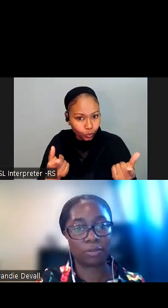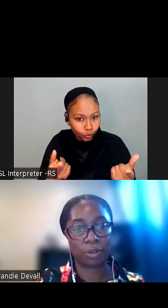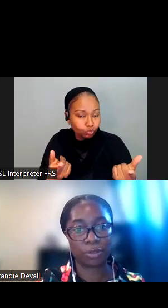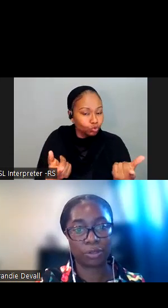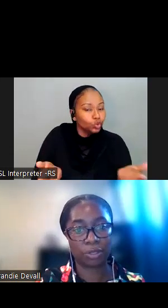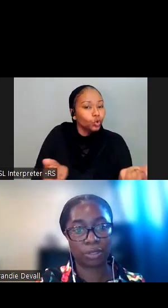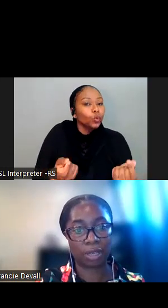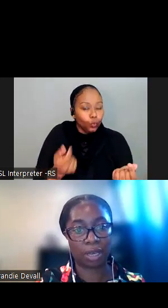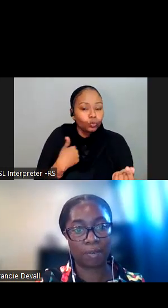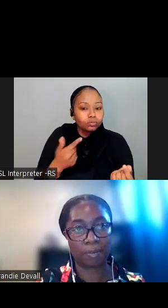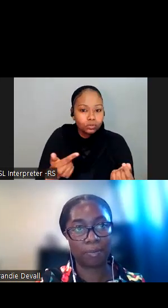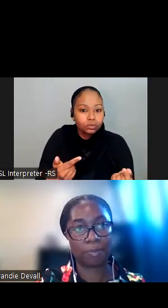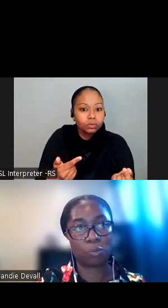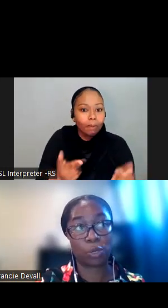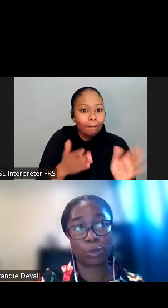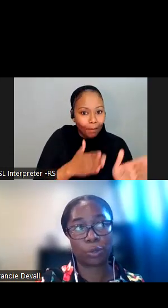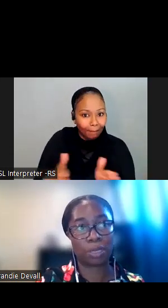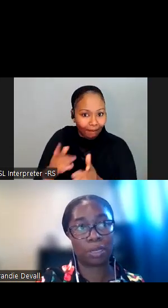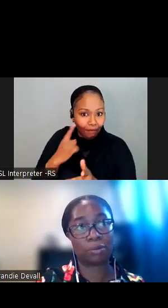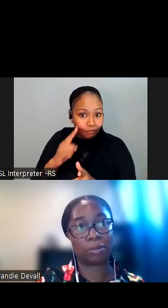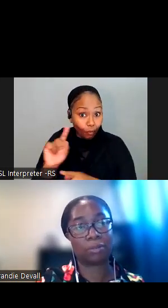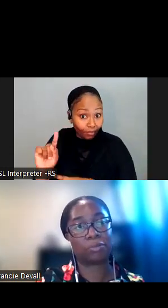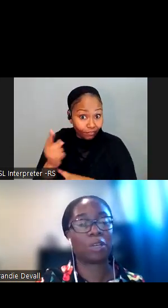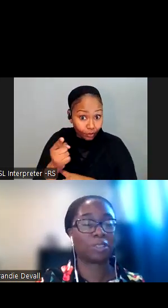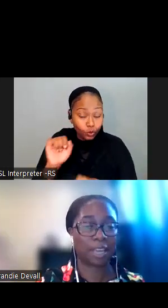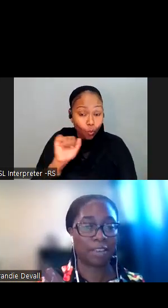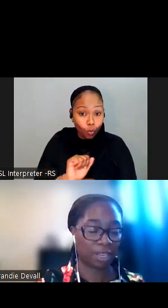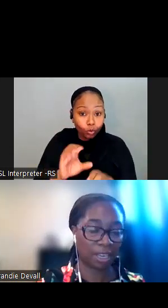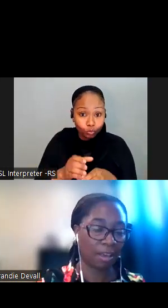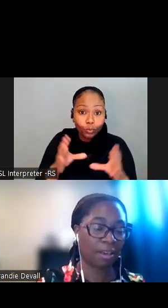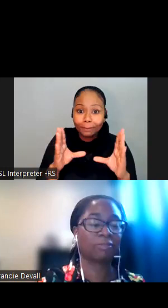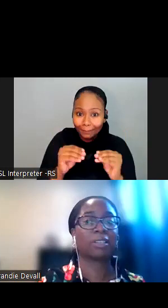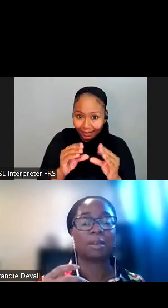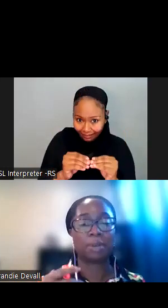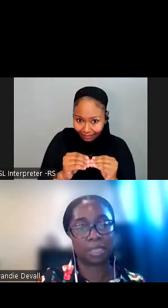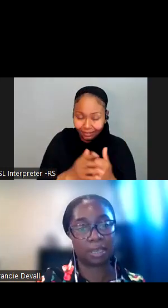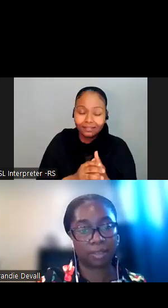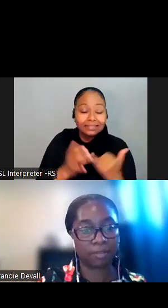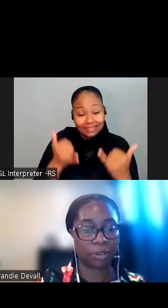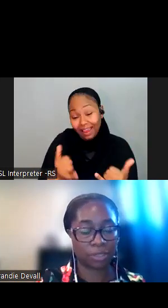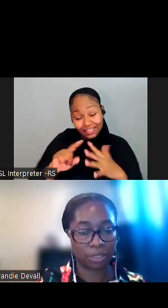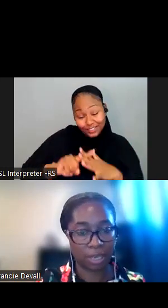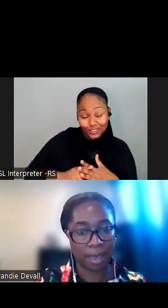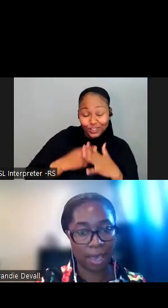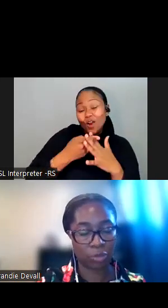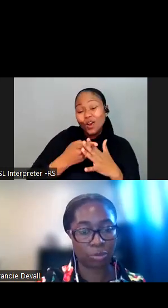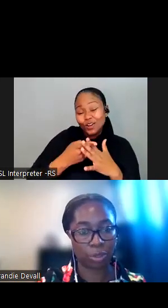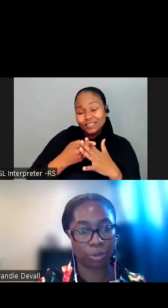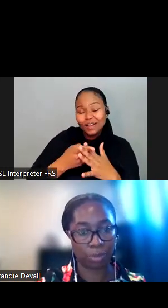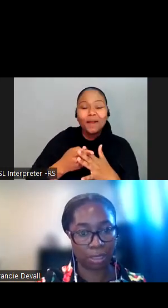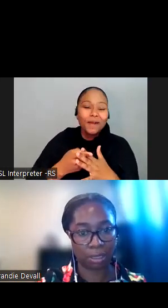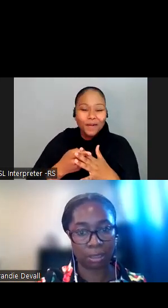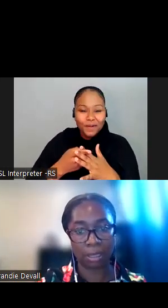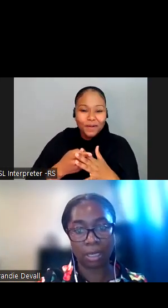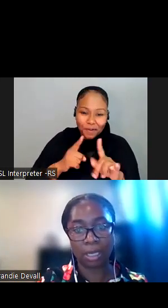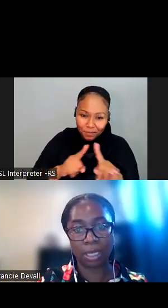prepare for the first work group meeting. We're here today for the kickoff, but the first actual work